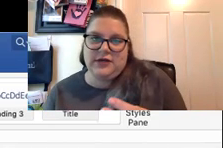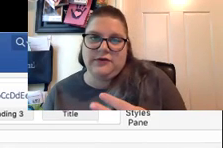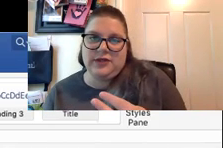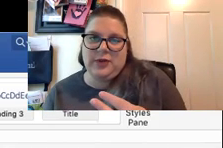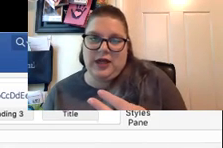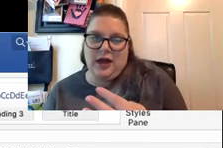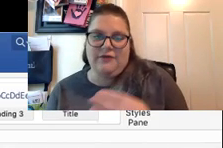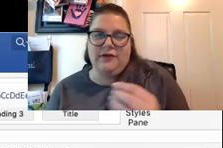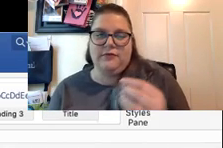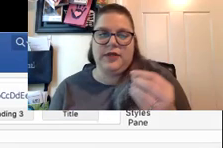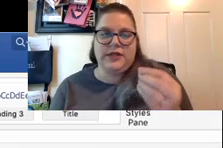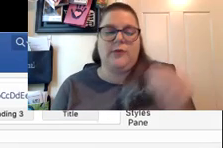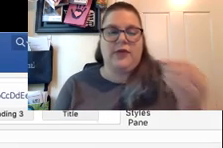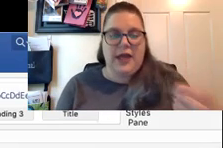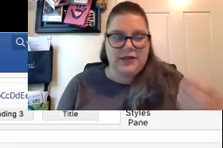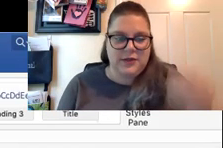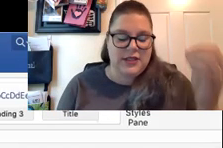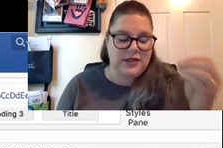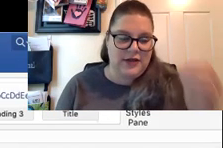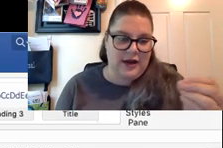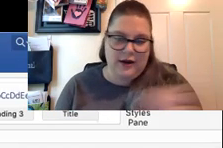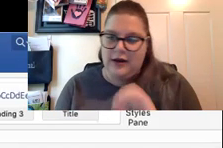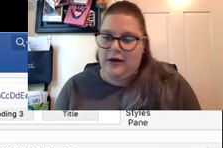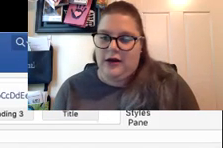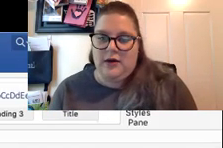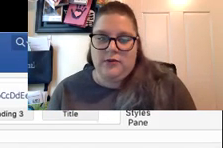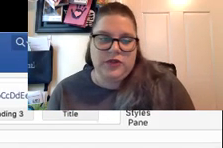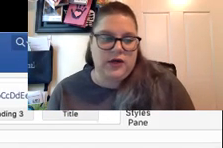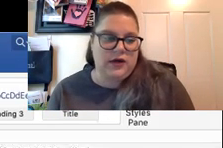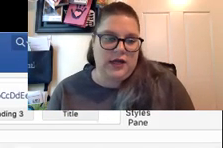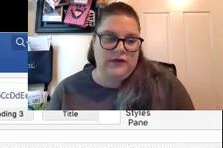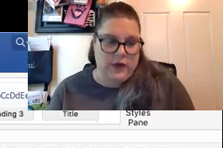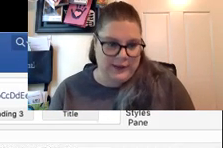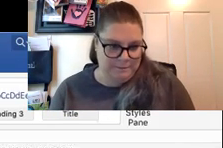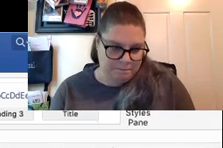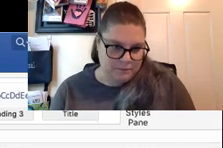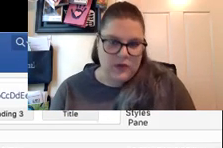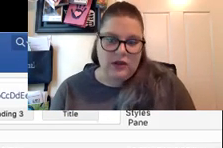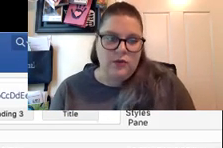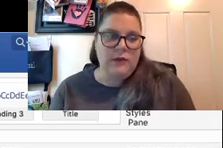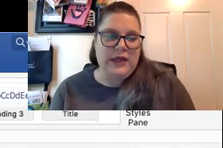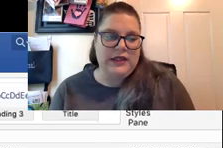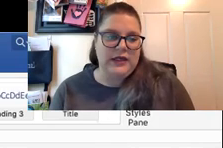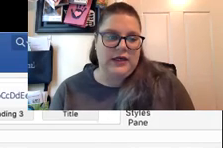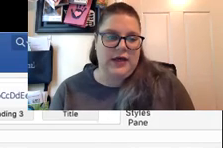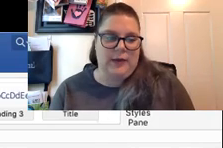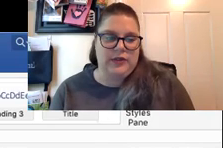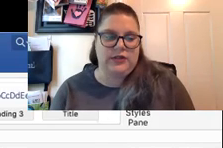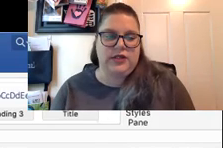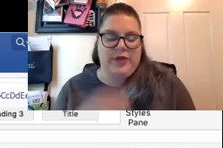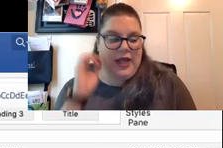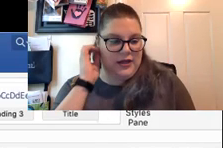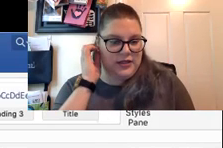transferred it over to PDF, some things were still there, which were kind of annoying. We made the